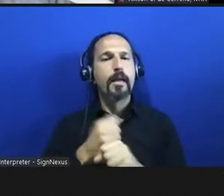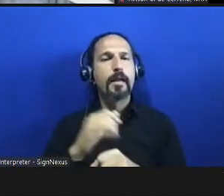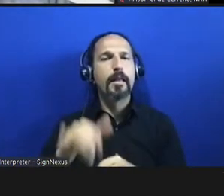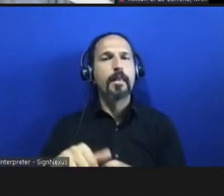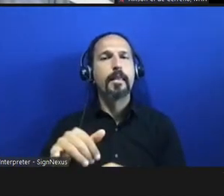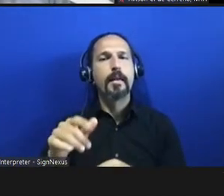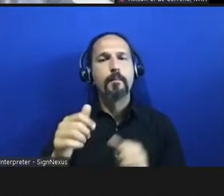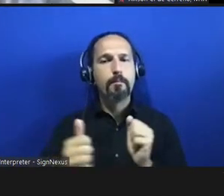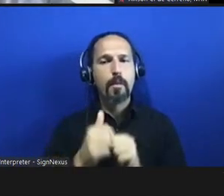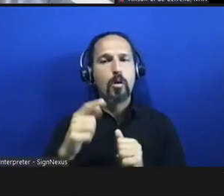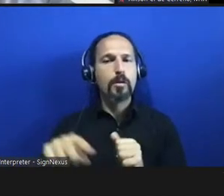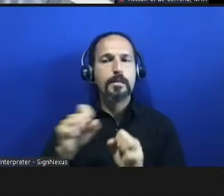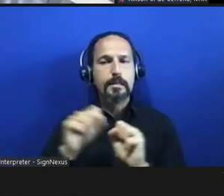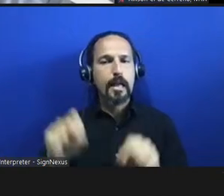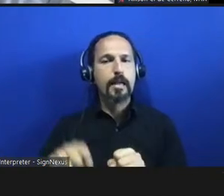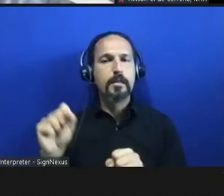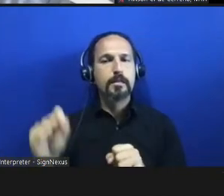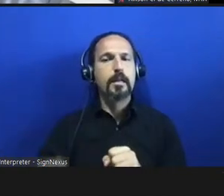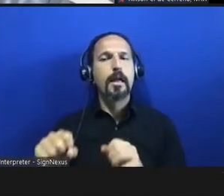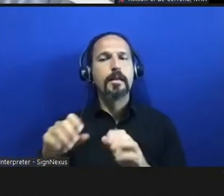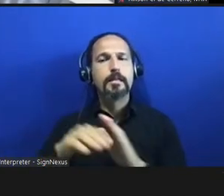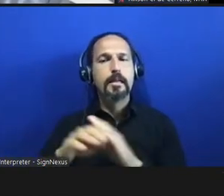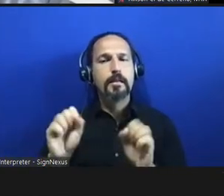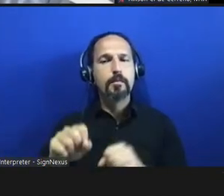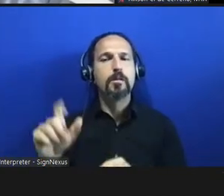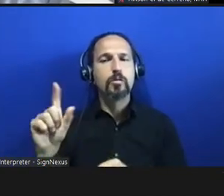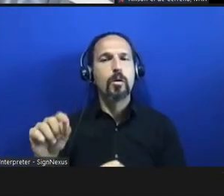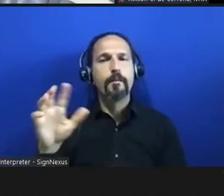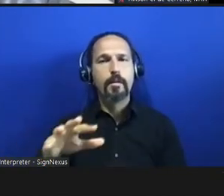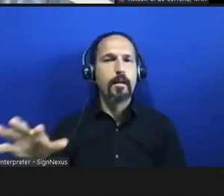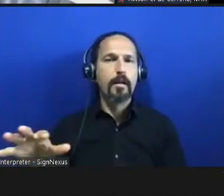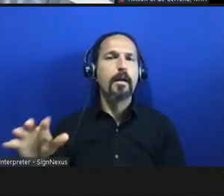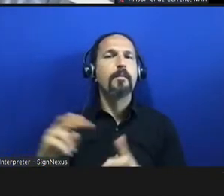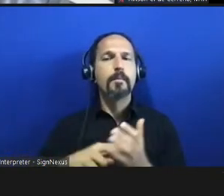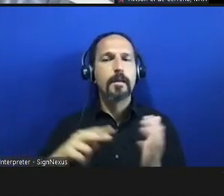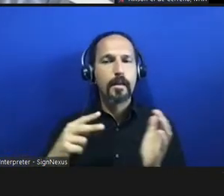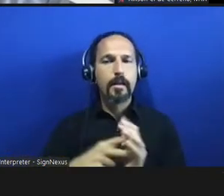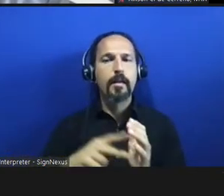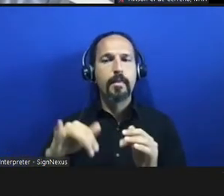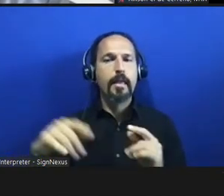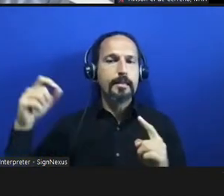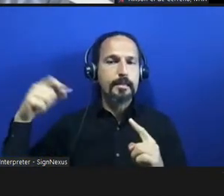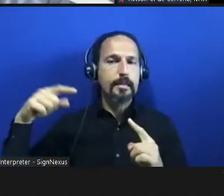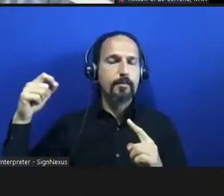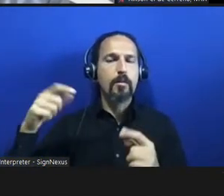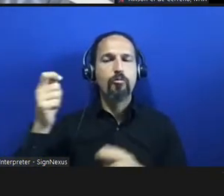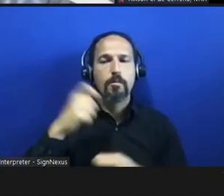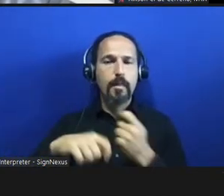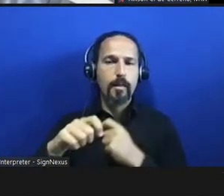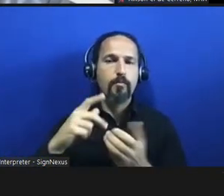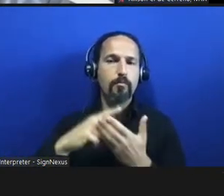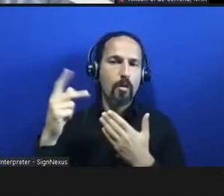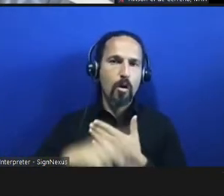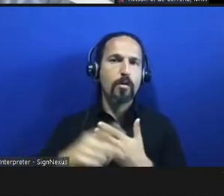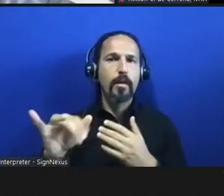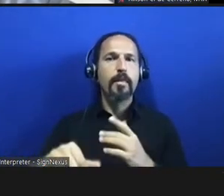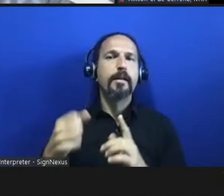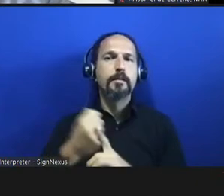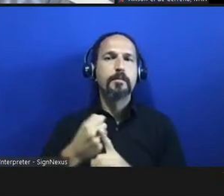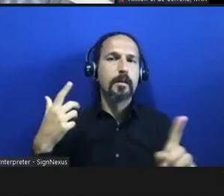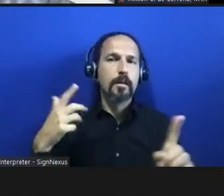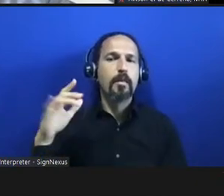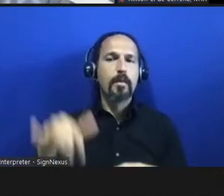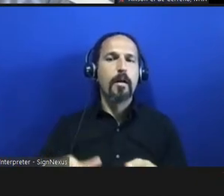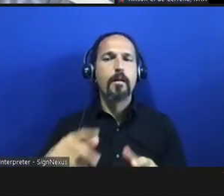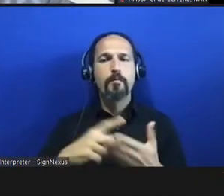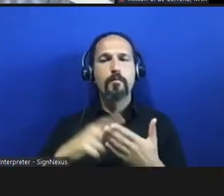non-compliant stations accessible by 2055 accelerating the signal replacement program expanding improving bus service